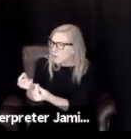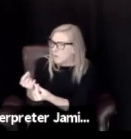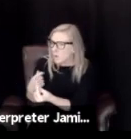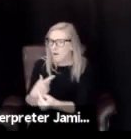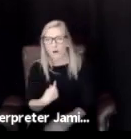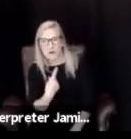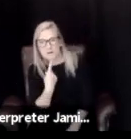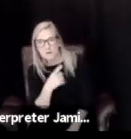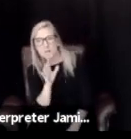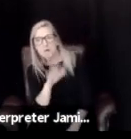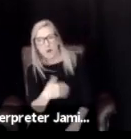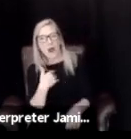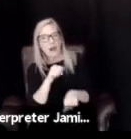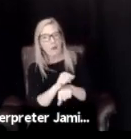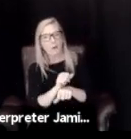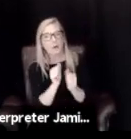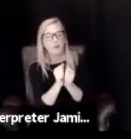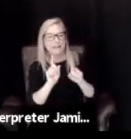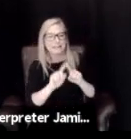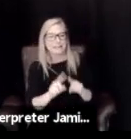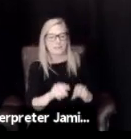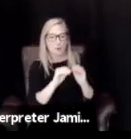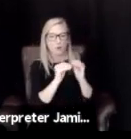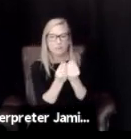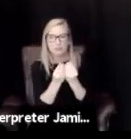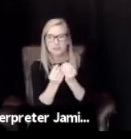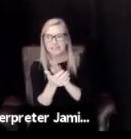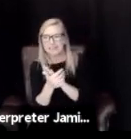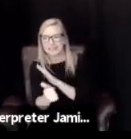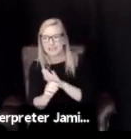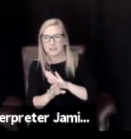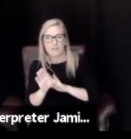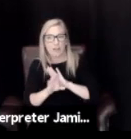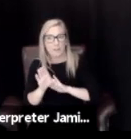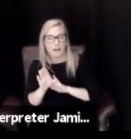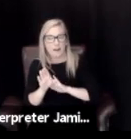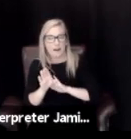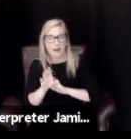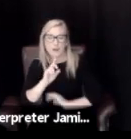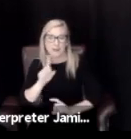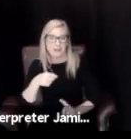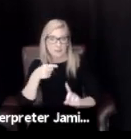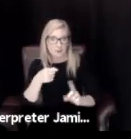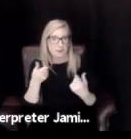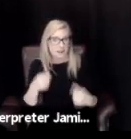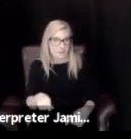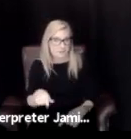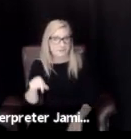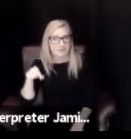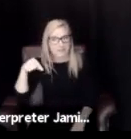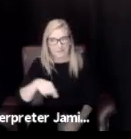with organizations in talent development. To make a long story short, that ended up being my very